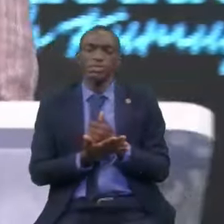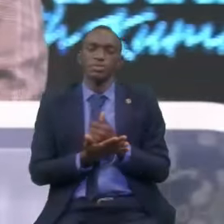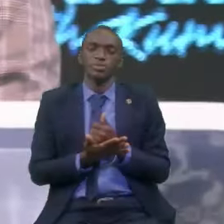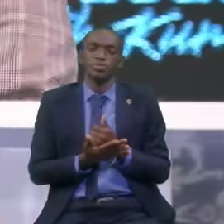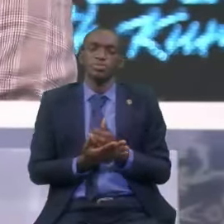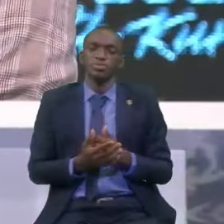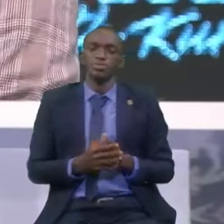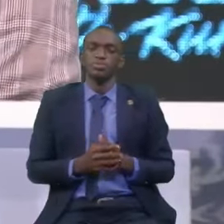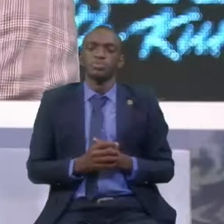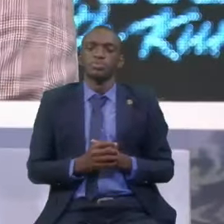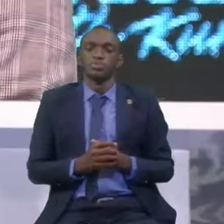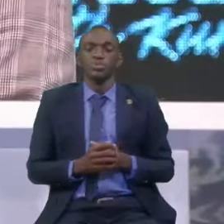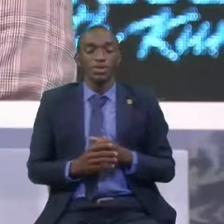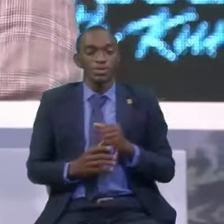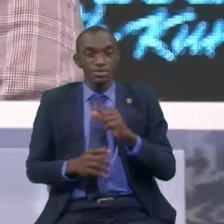I got it.